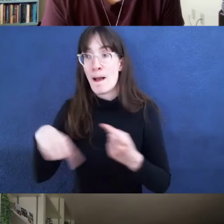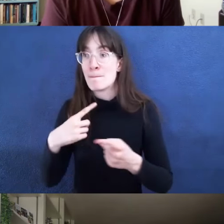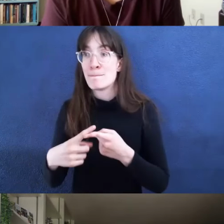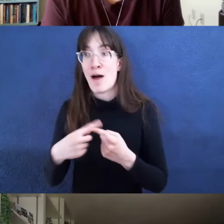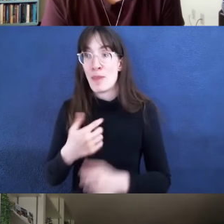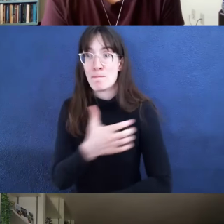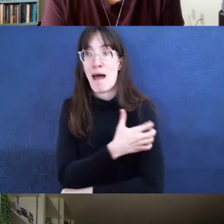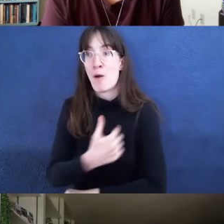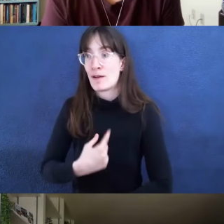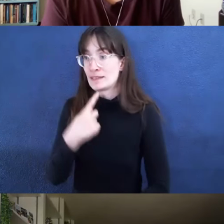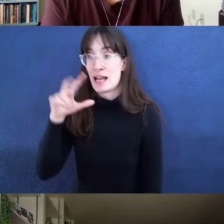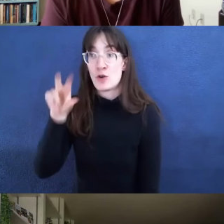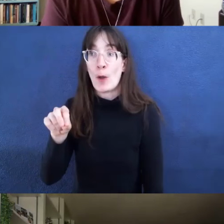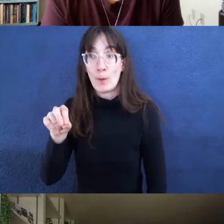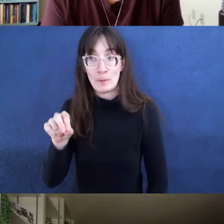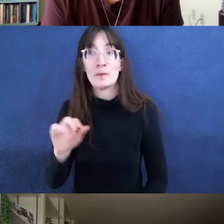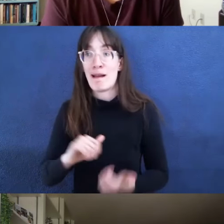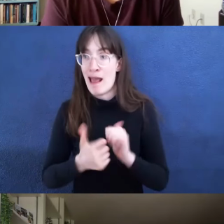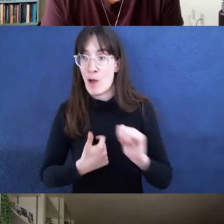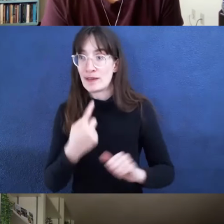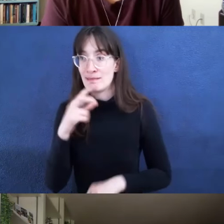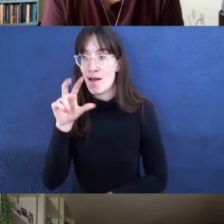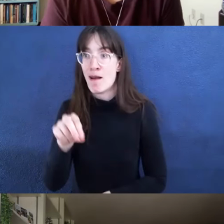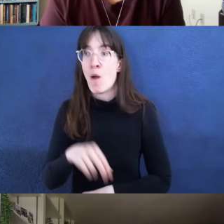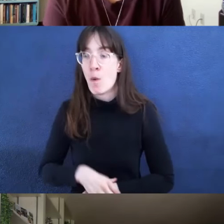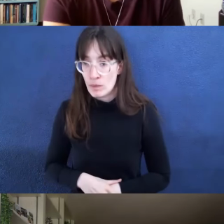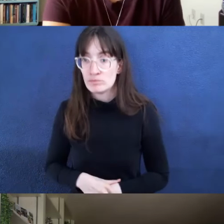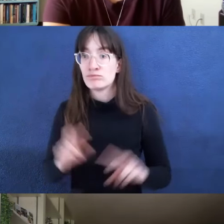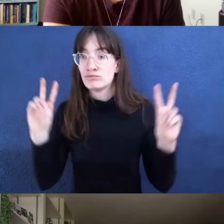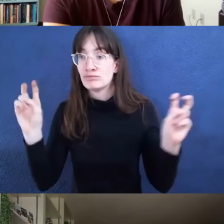So I'll add the link in the chat as well too. So hope to